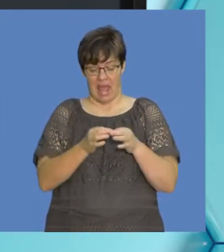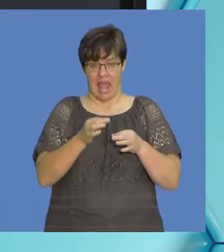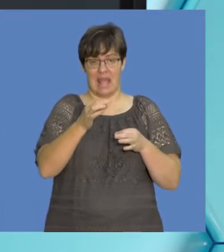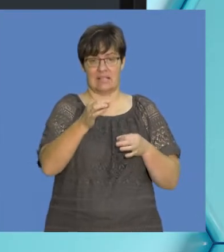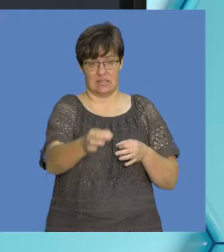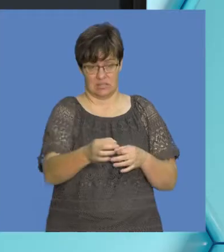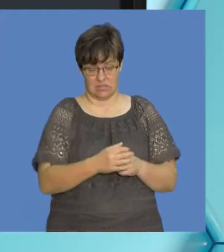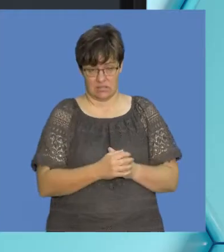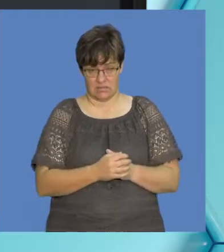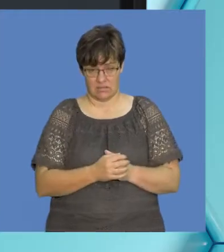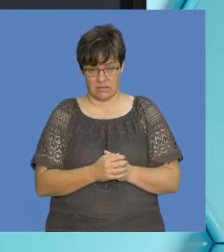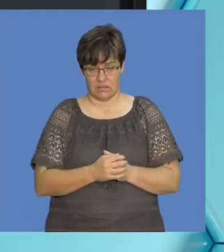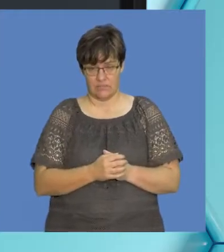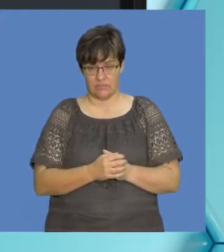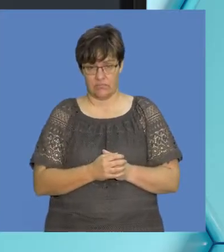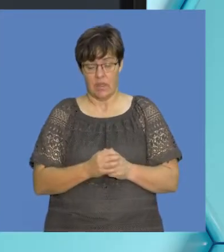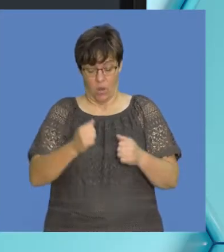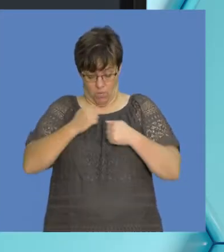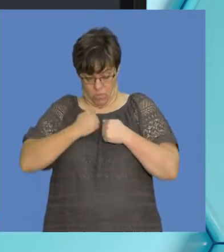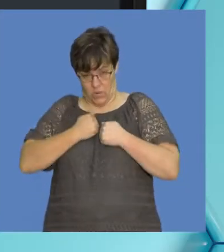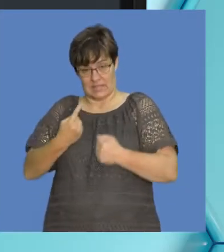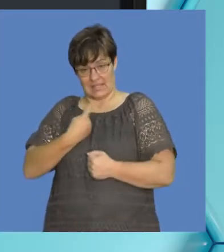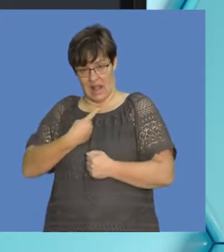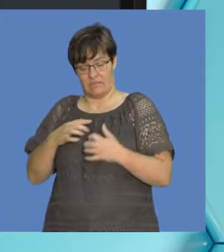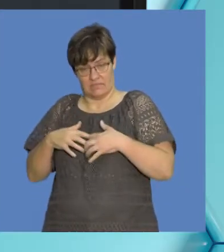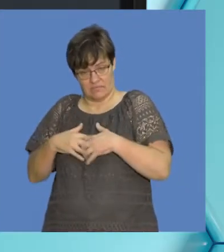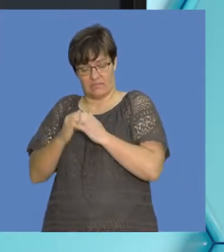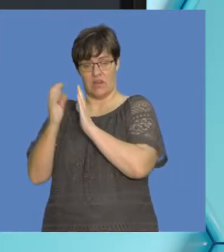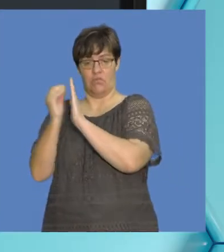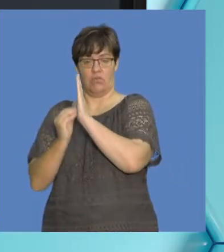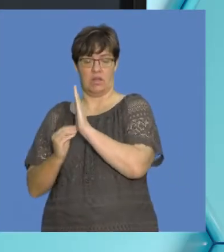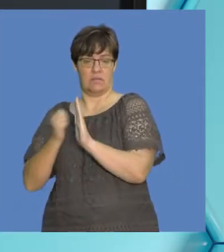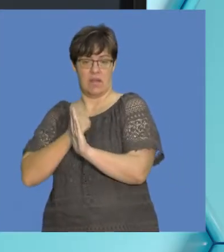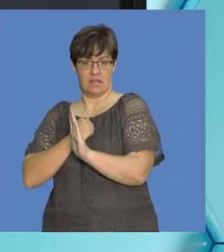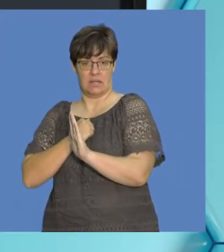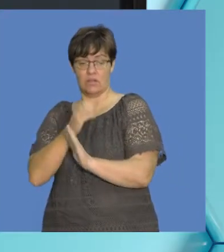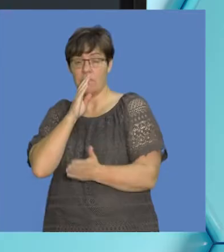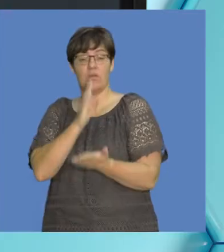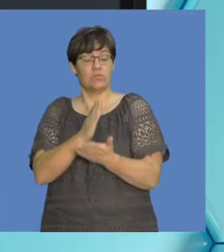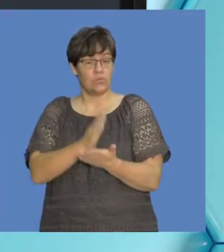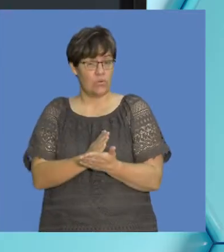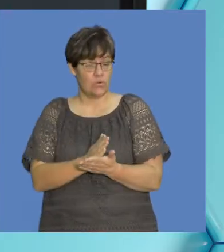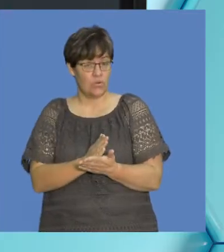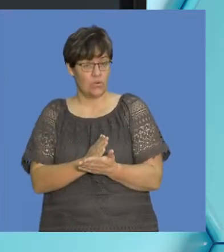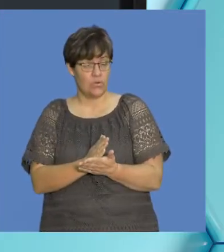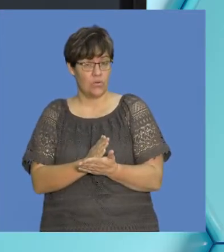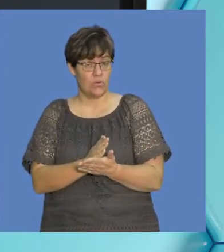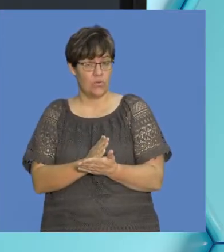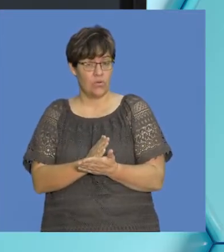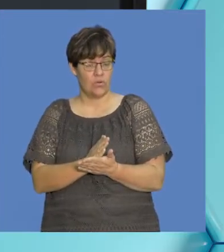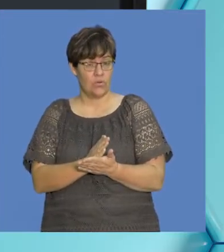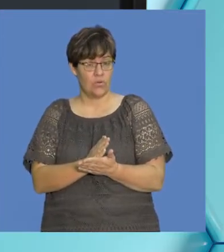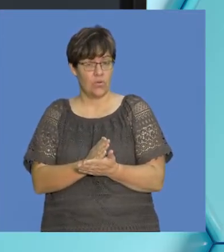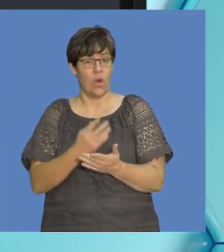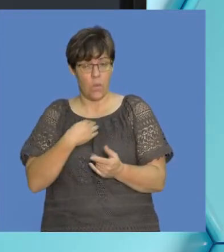words, it's something that we draw up in our records to ensure that everything that